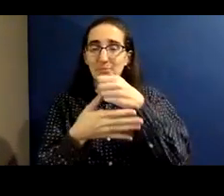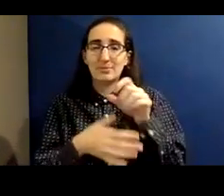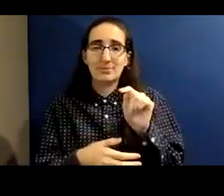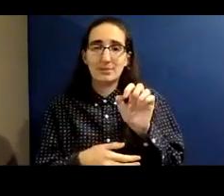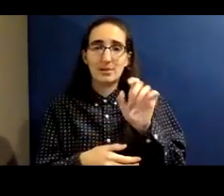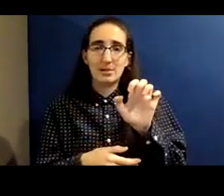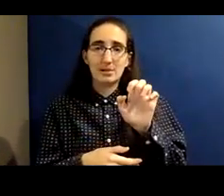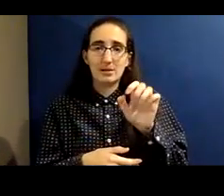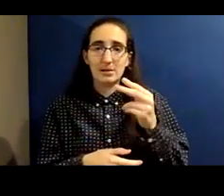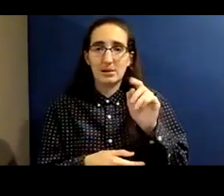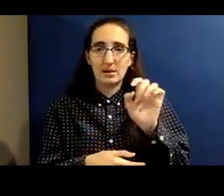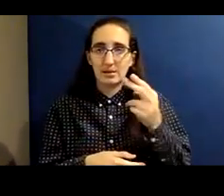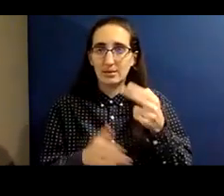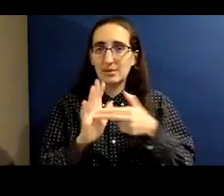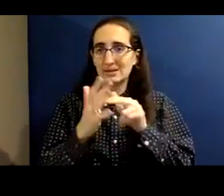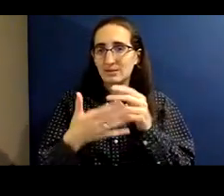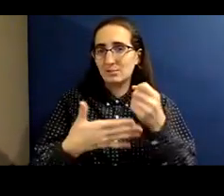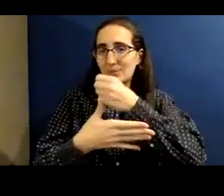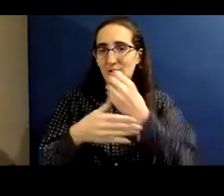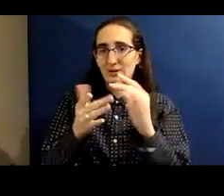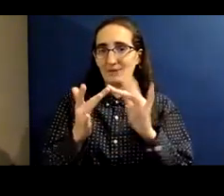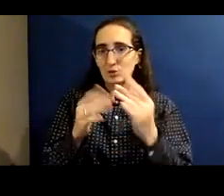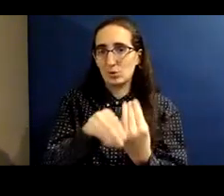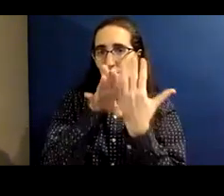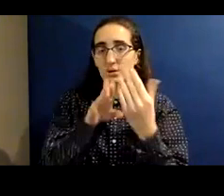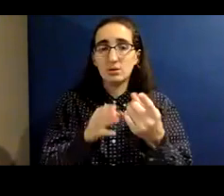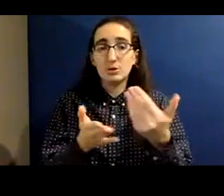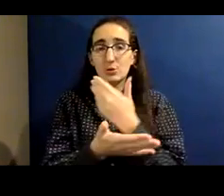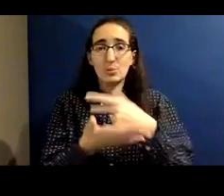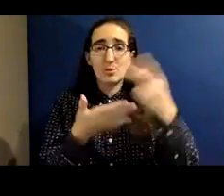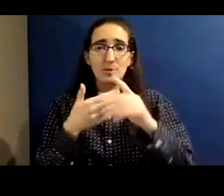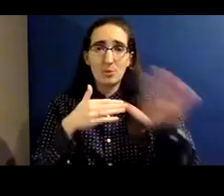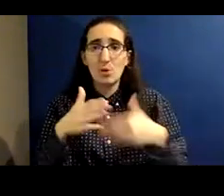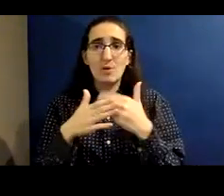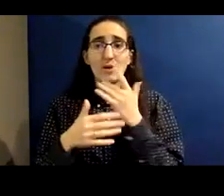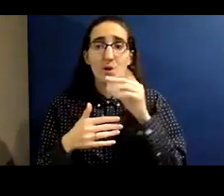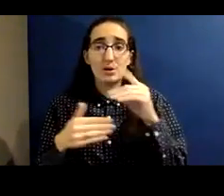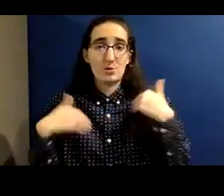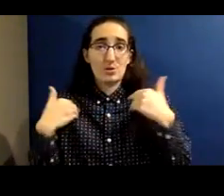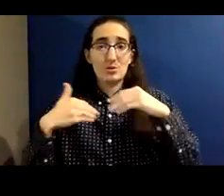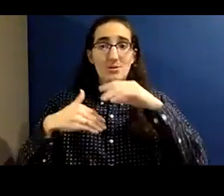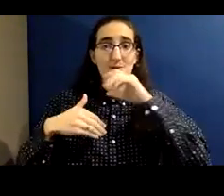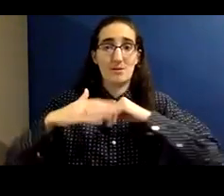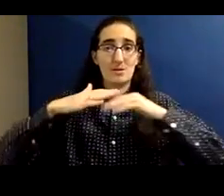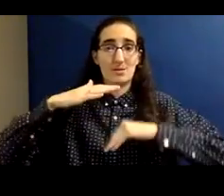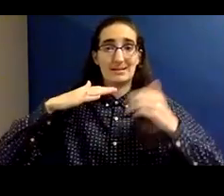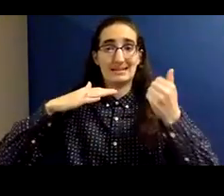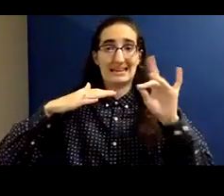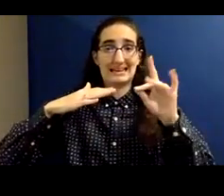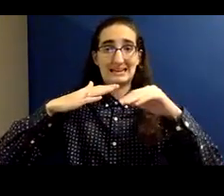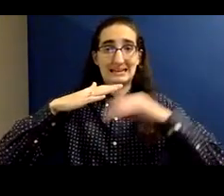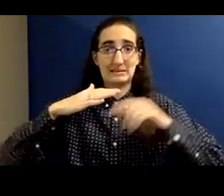it's primarily virtual. Like I said, it's a new program, and all Colorado youth under the age of 18 are eligible